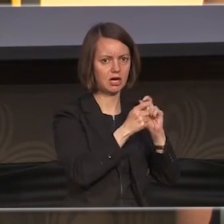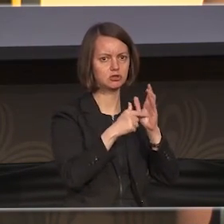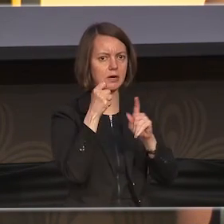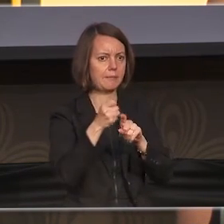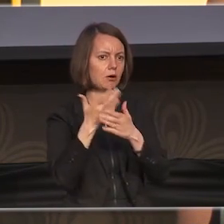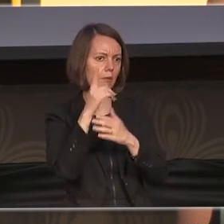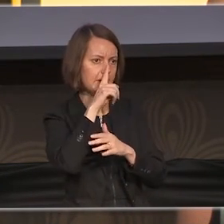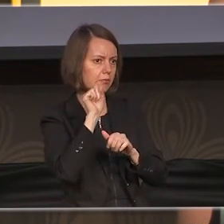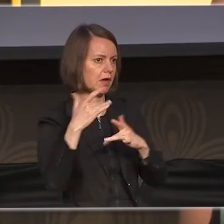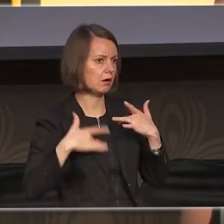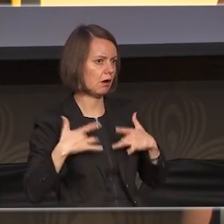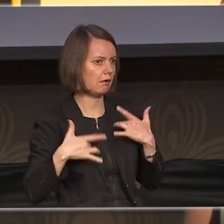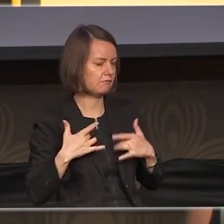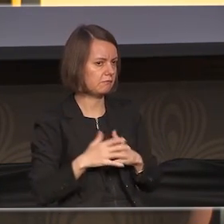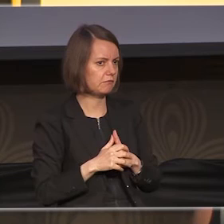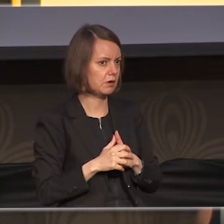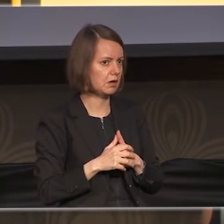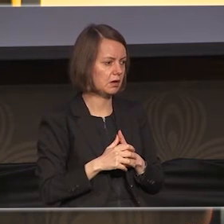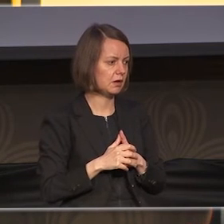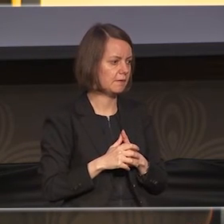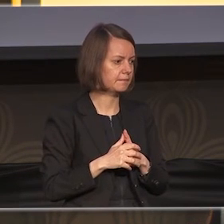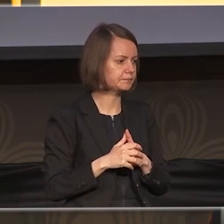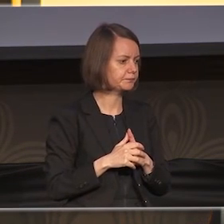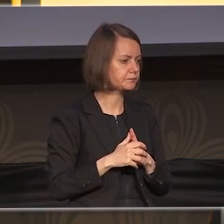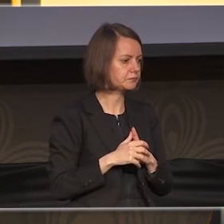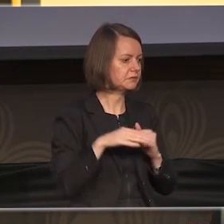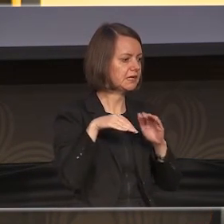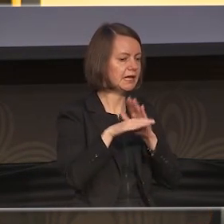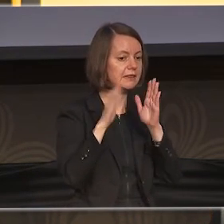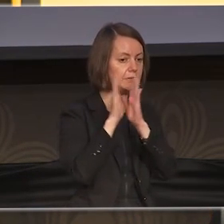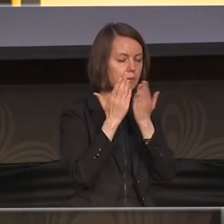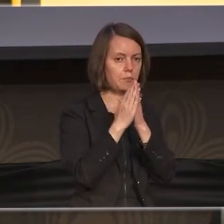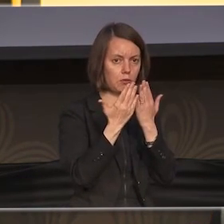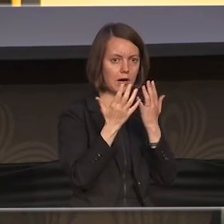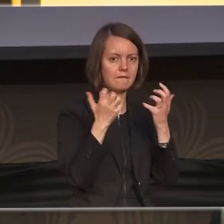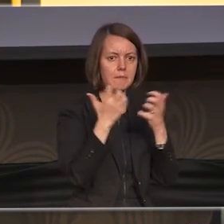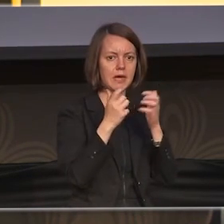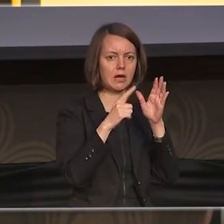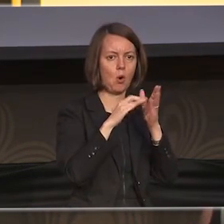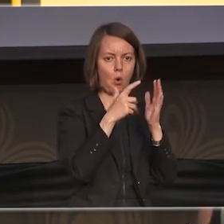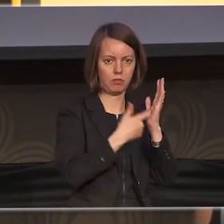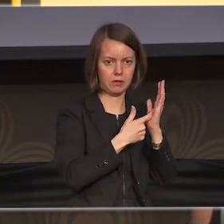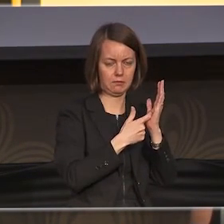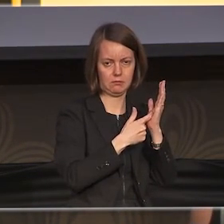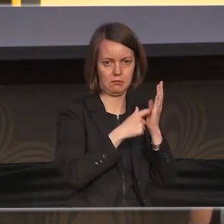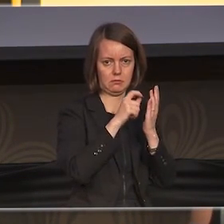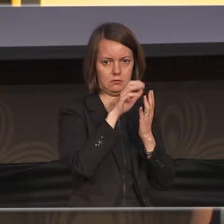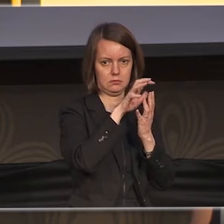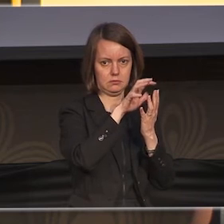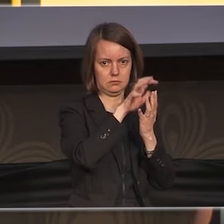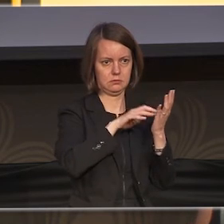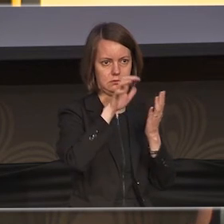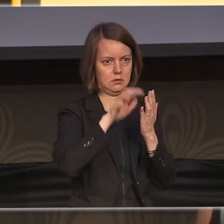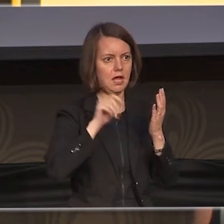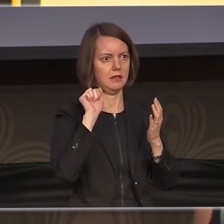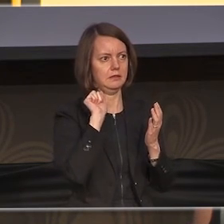and the urgency of the writers in this collection to speak out. They reflect a mere handful of those who generate conversations through their